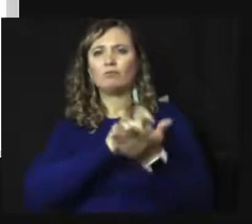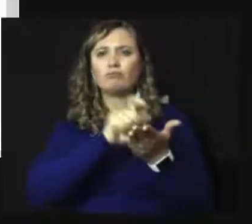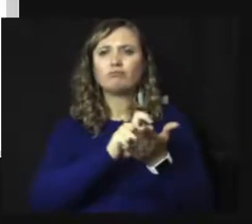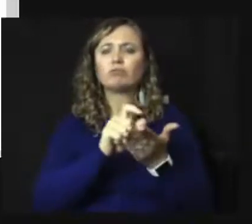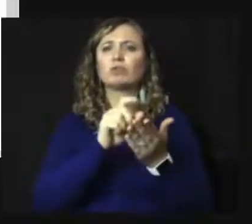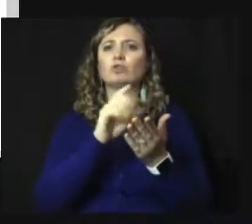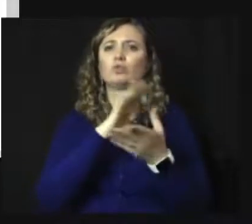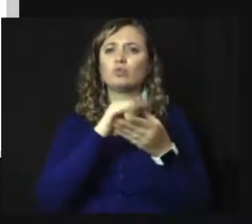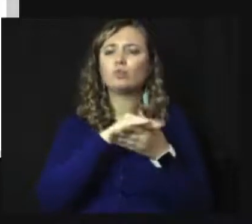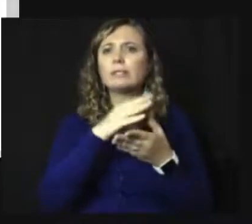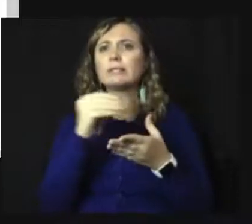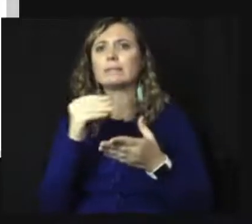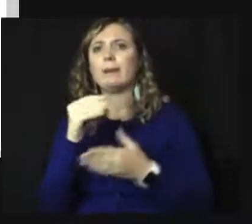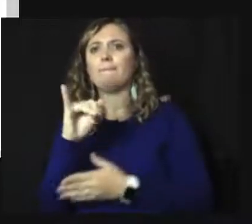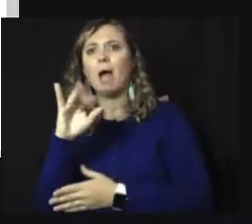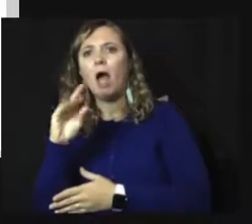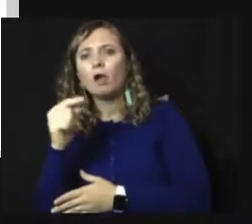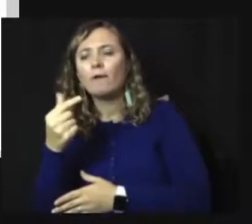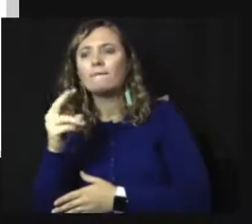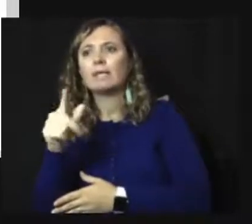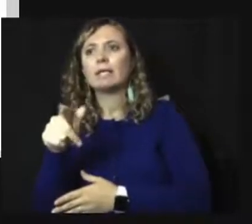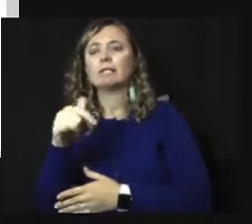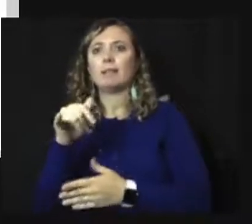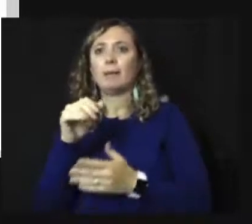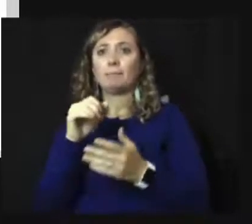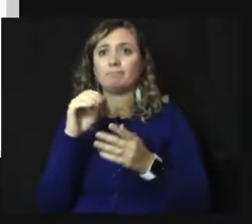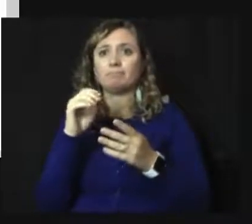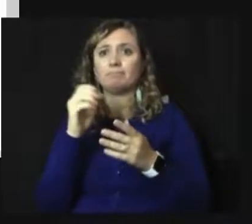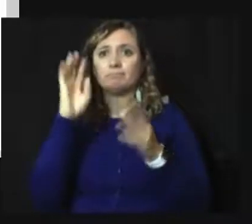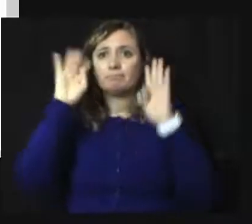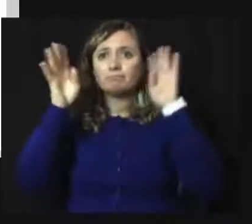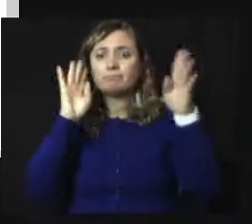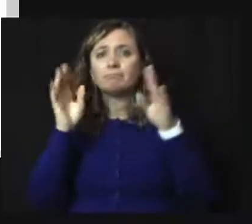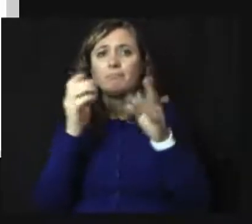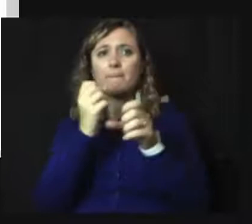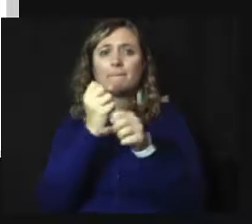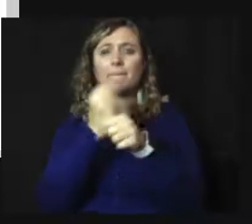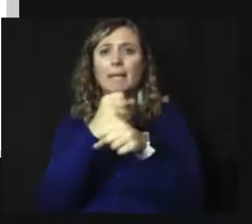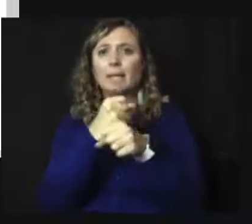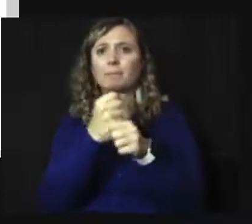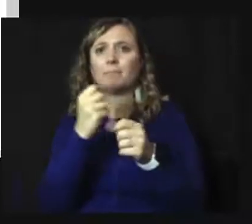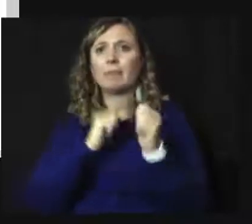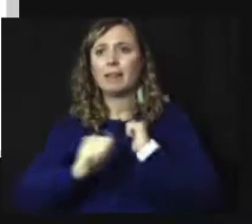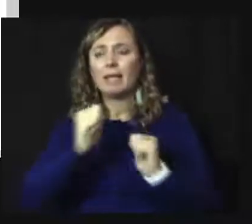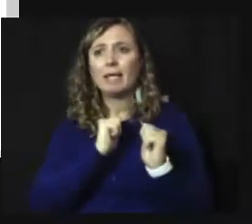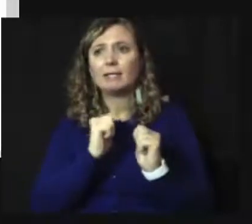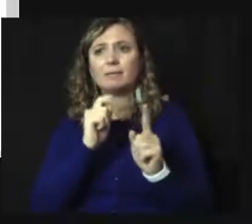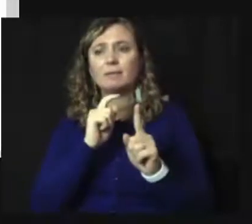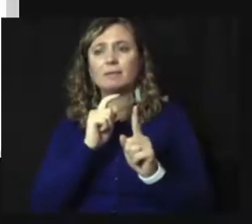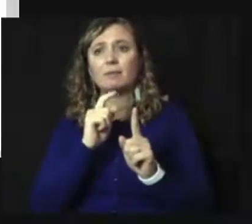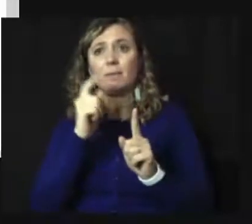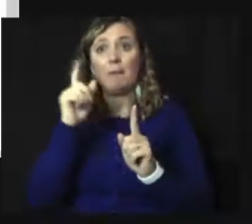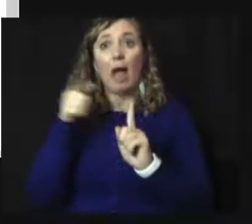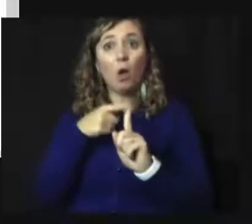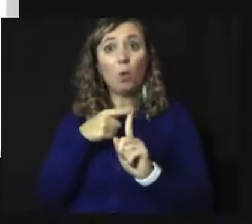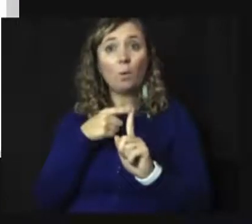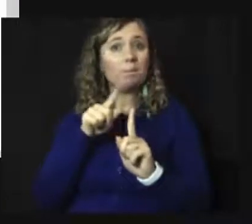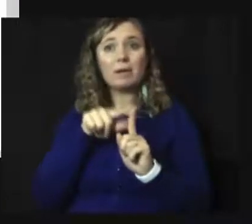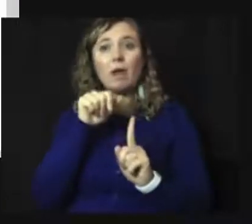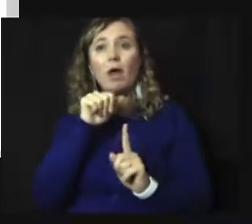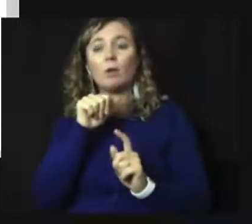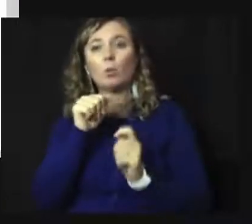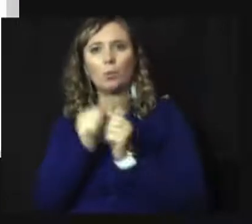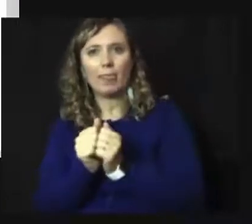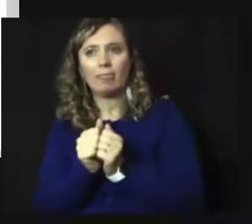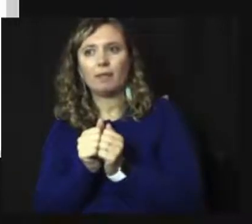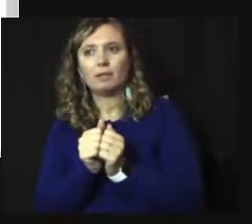They produce plays and make movies about us. But they are not listening to us. Just because I cannot speak does